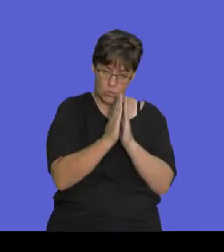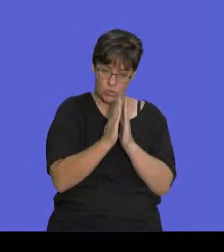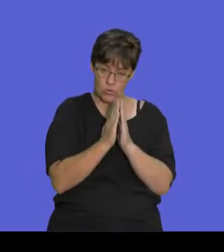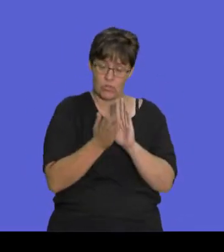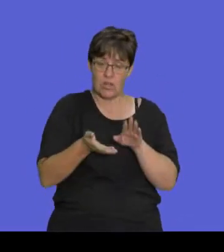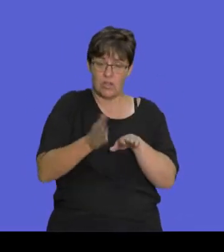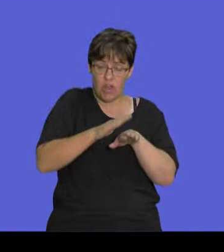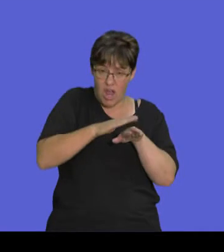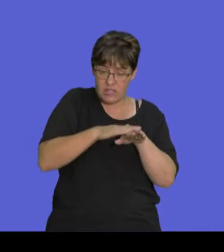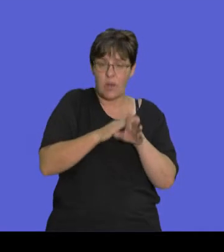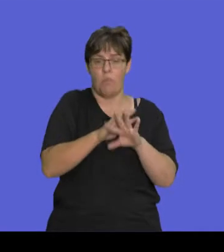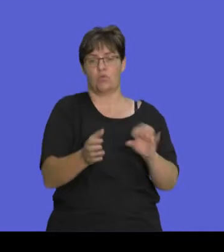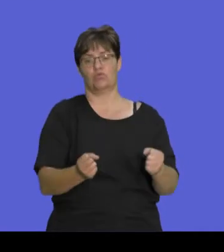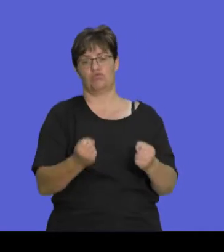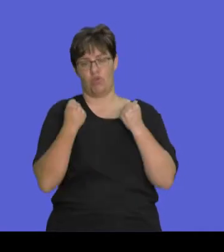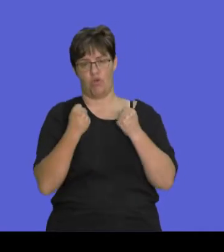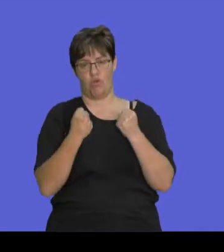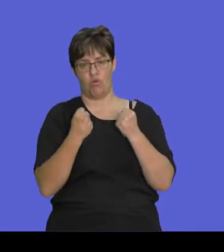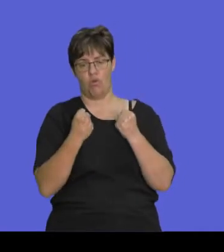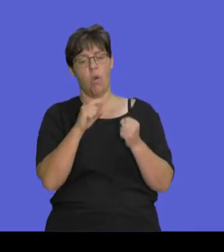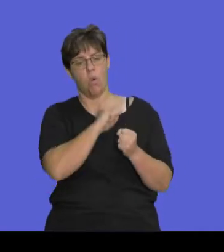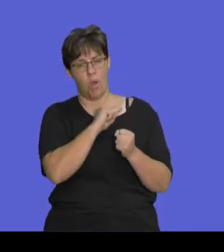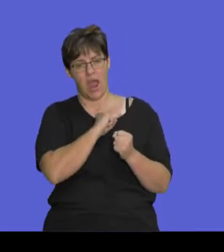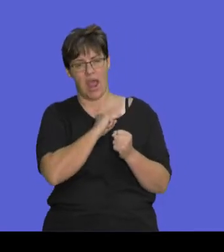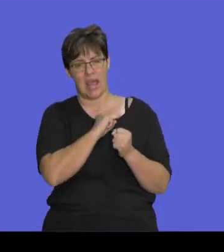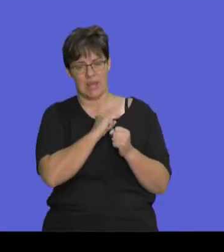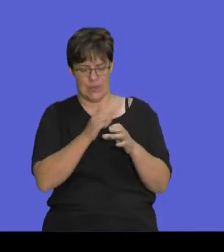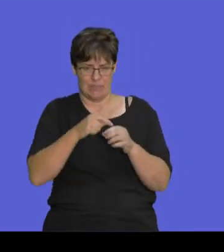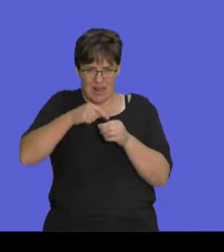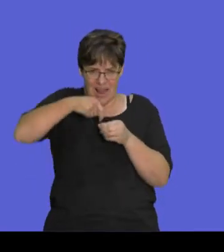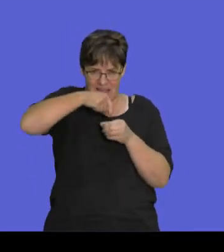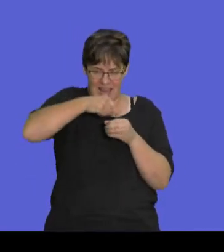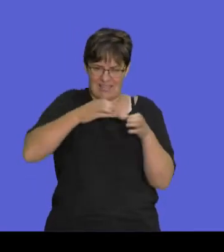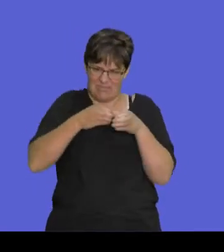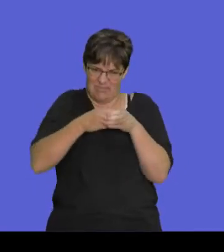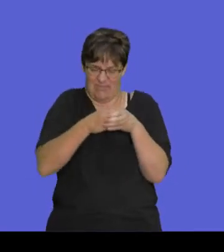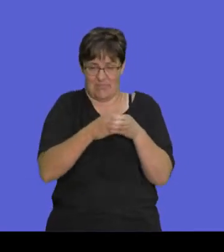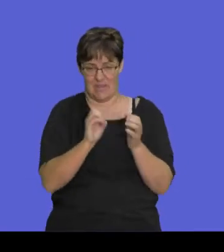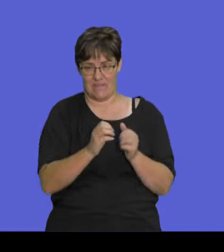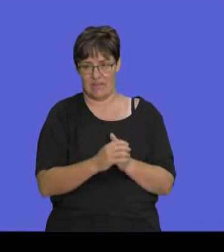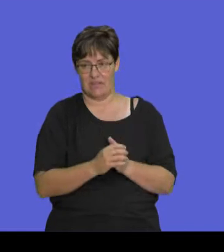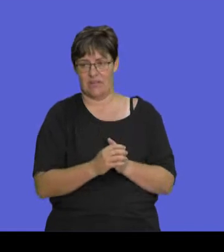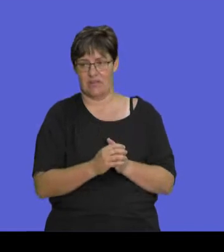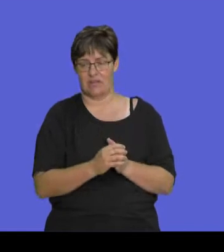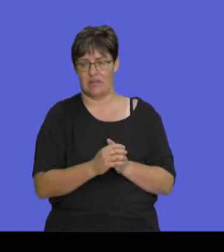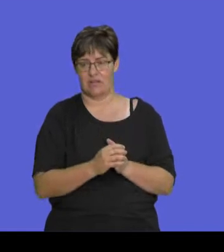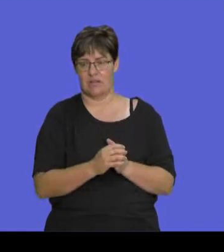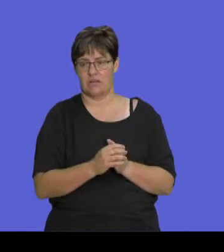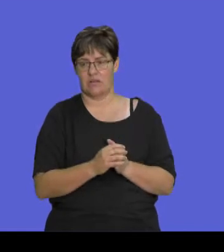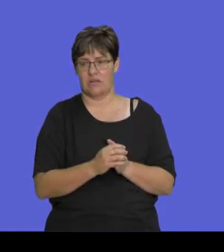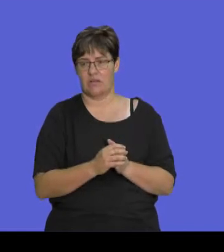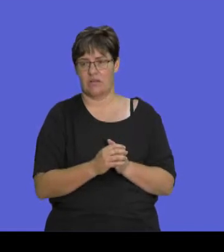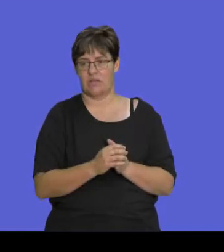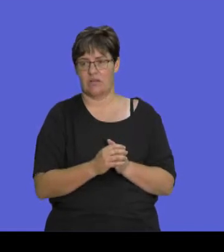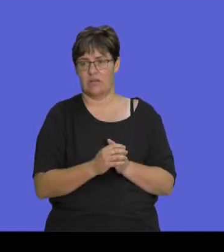The closer you get to the charge that creates the field, the stronger the field due to the density of the electric field lines, right?